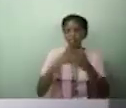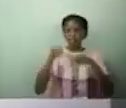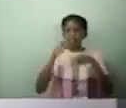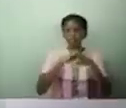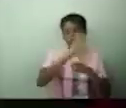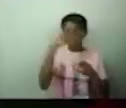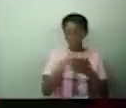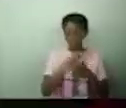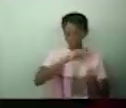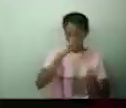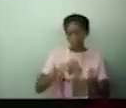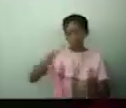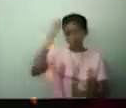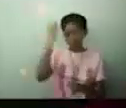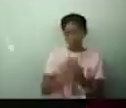nations.